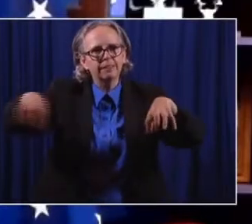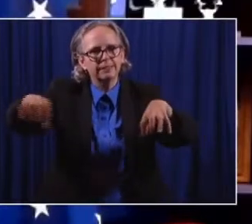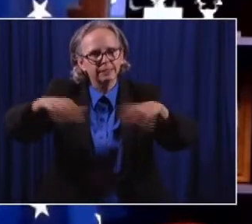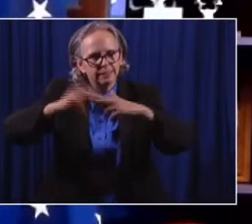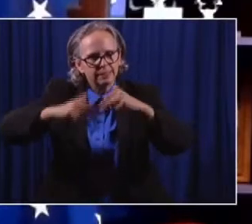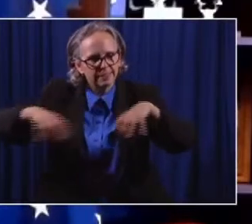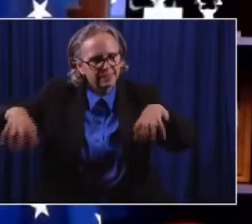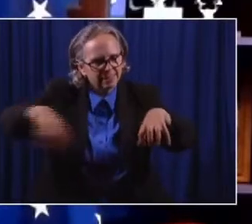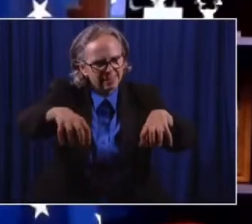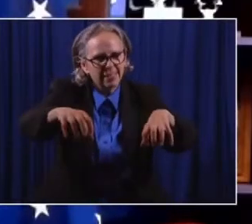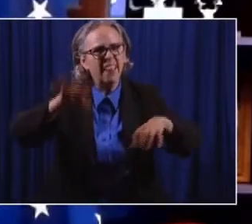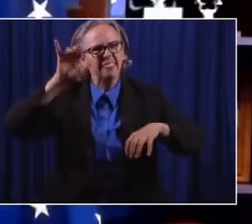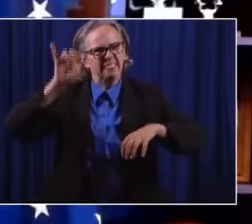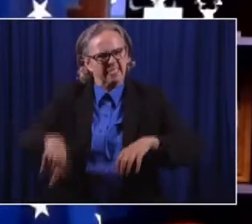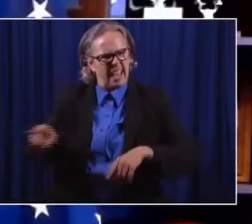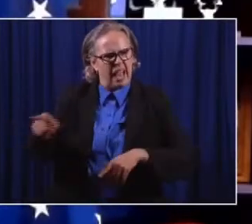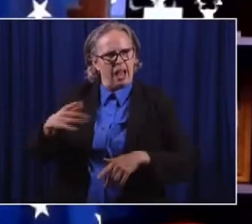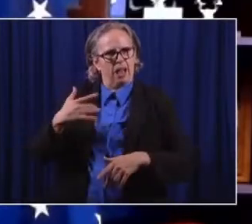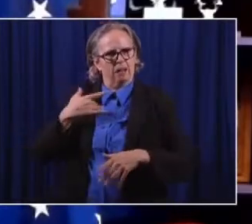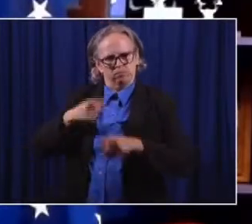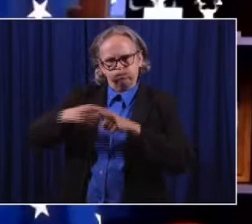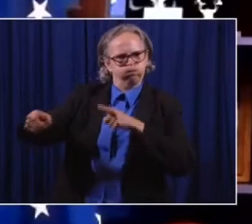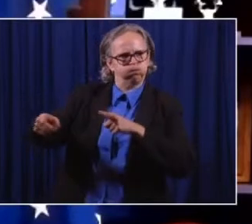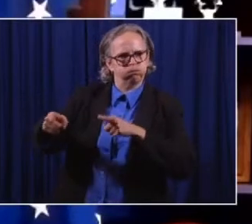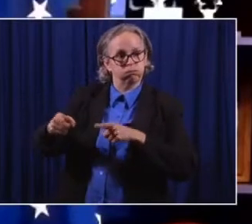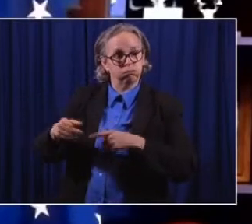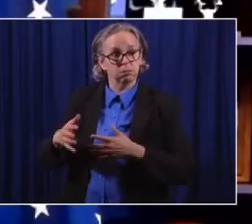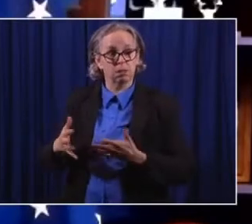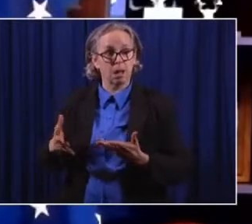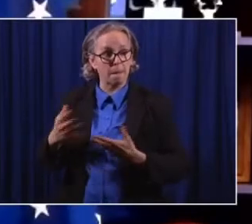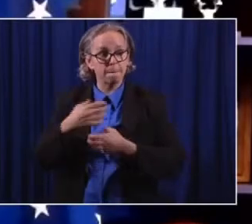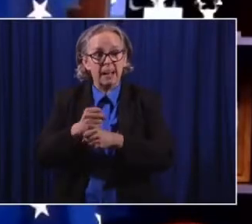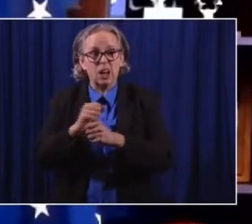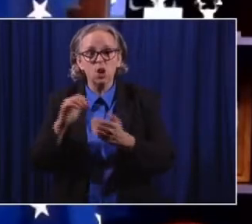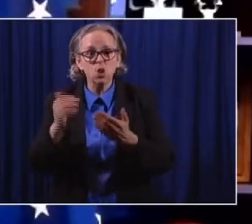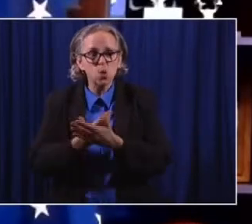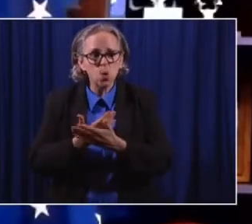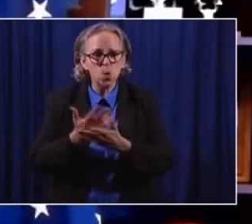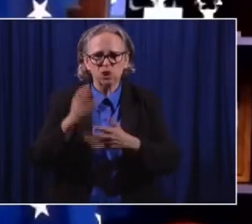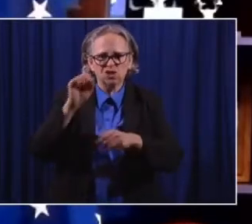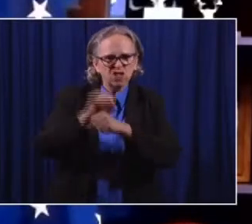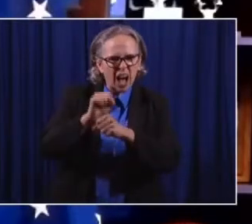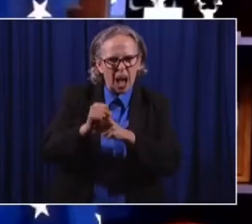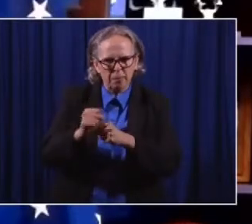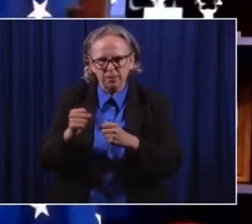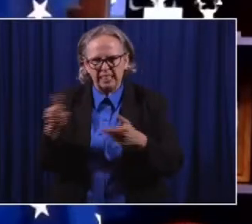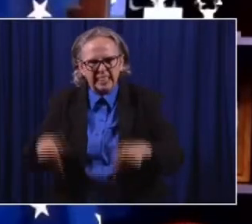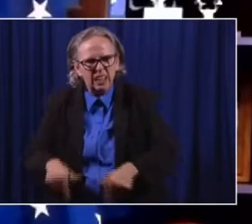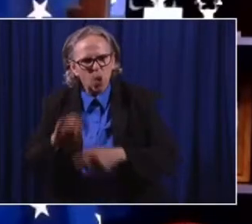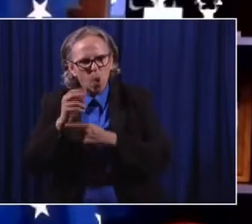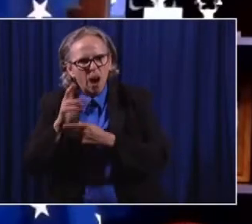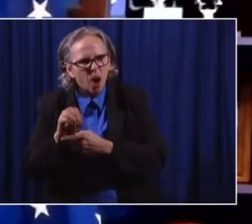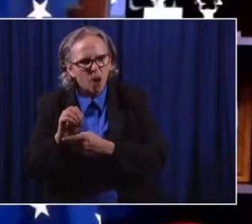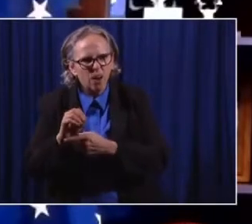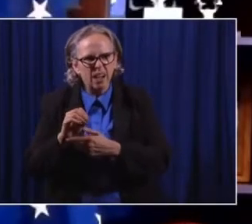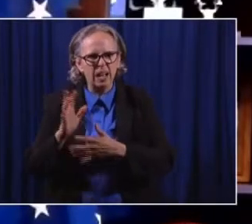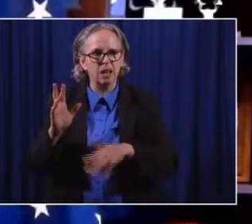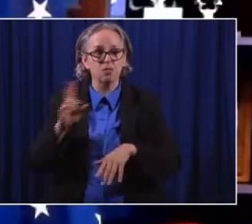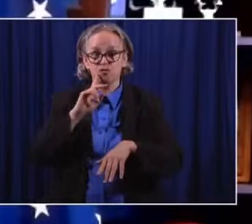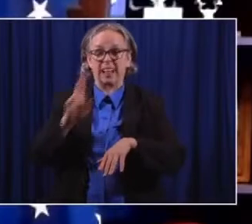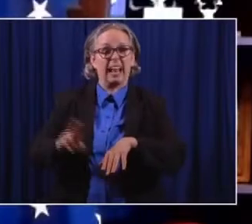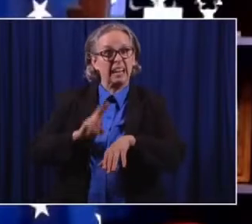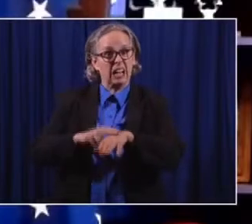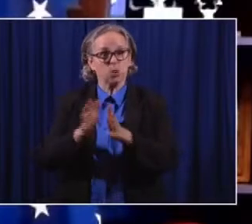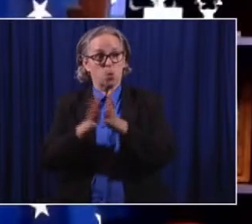it in Ohio. Yes, they're creating jobs in Ohio. They were providing these services across the United States, but working with